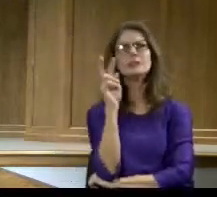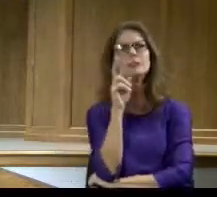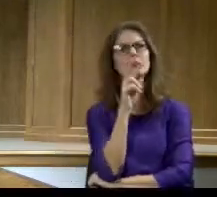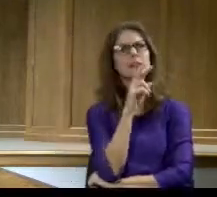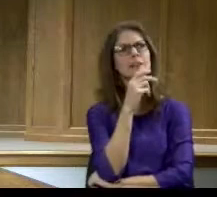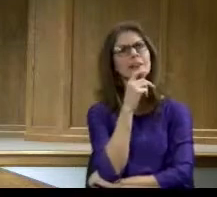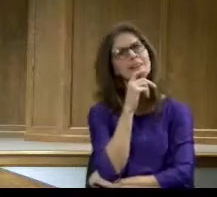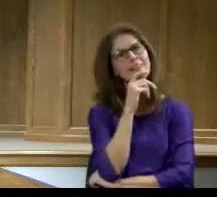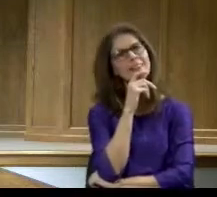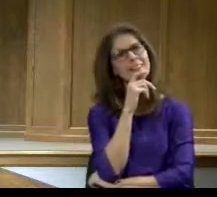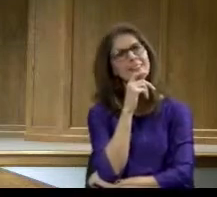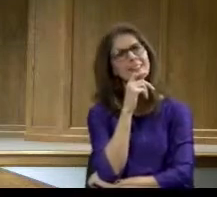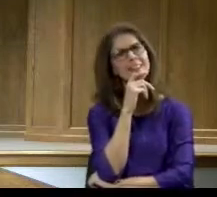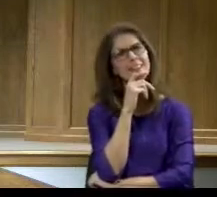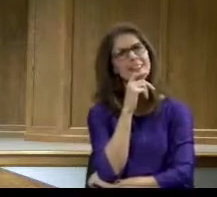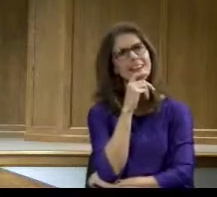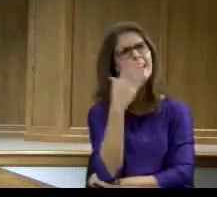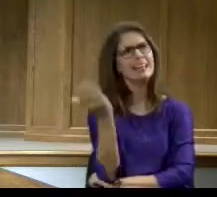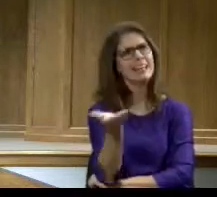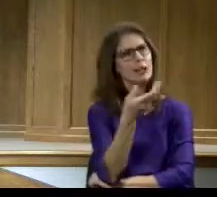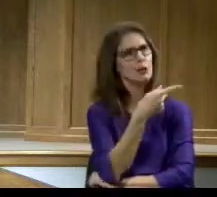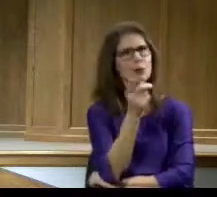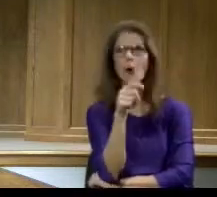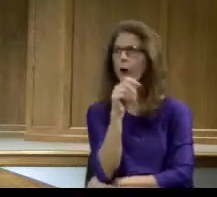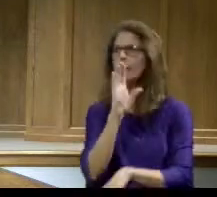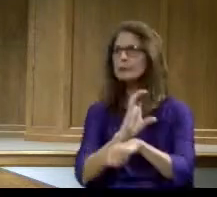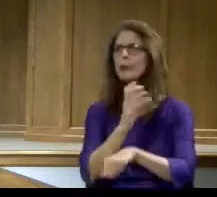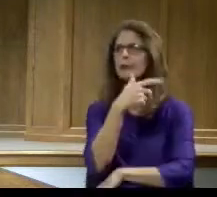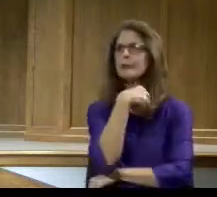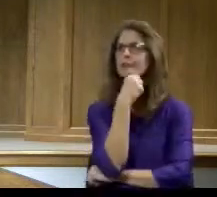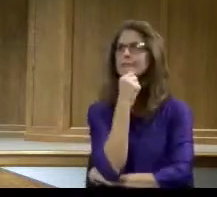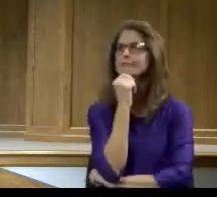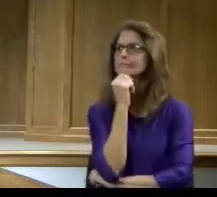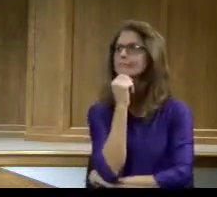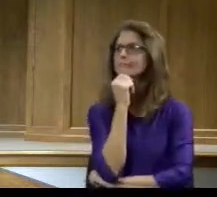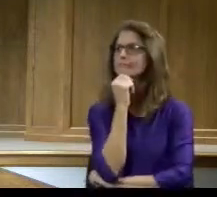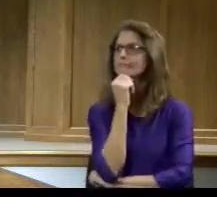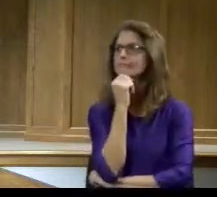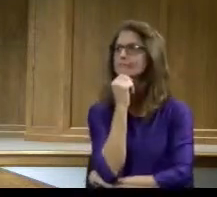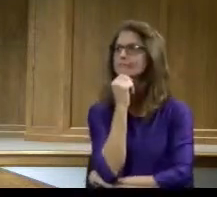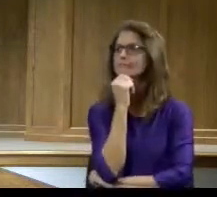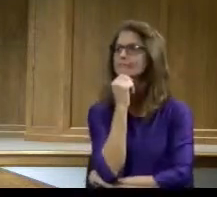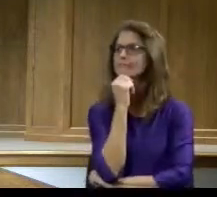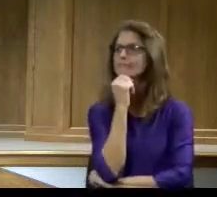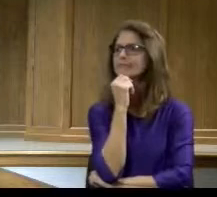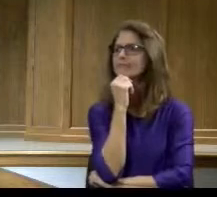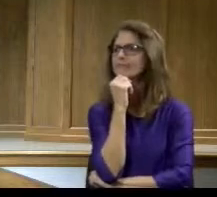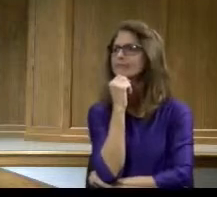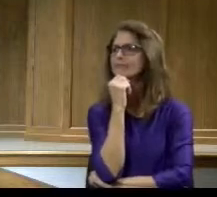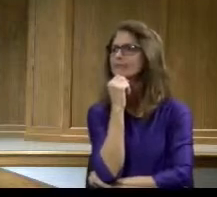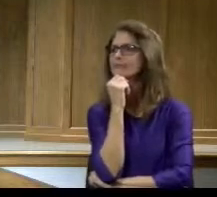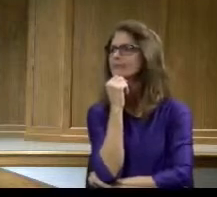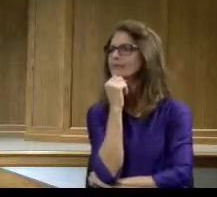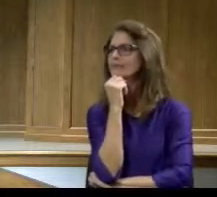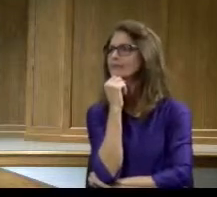And here you are in church. As a guy told me one time, it seems like that ought to count for something.